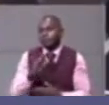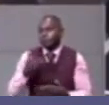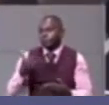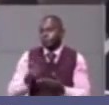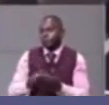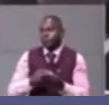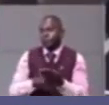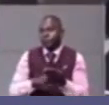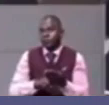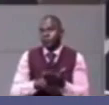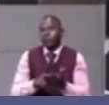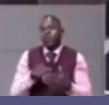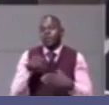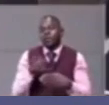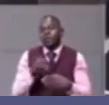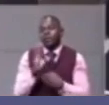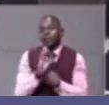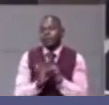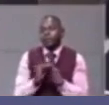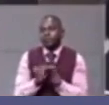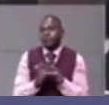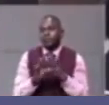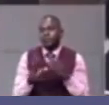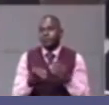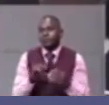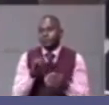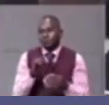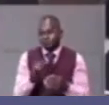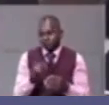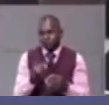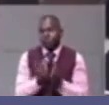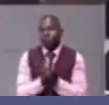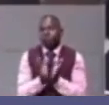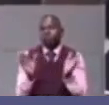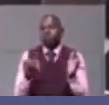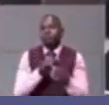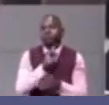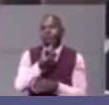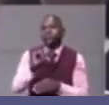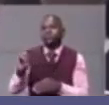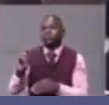use, including districts. All districts across the country have